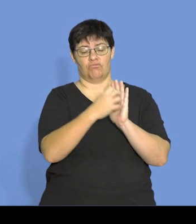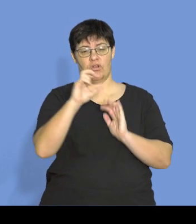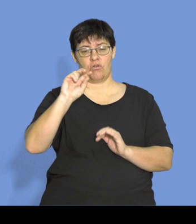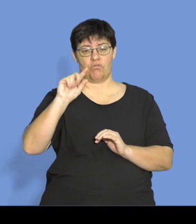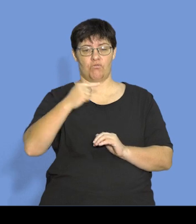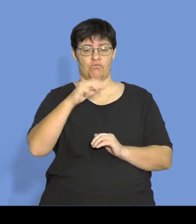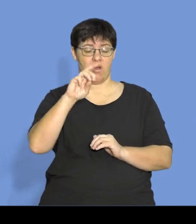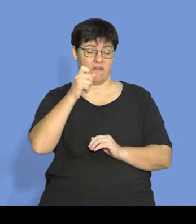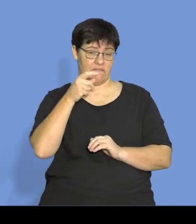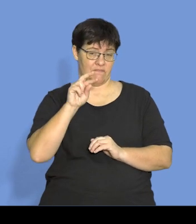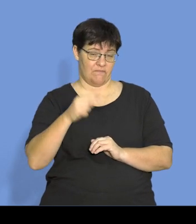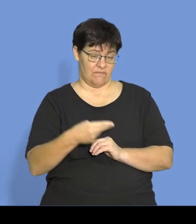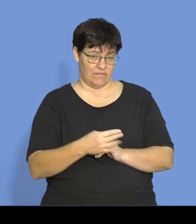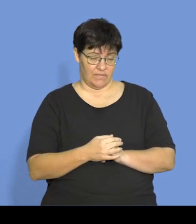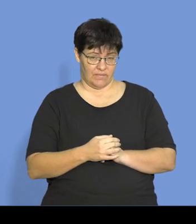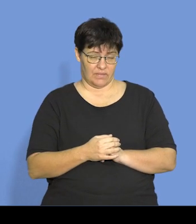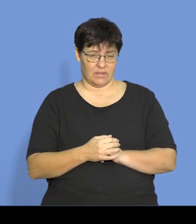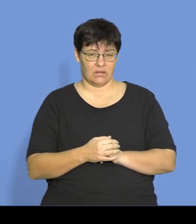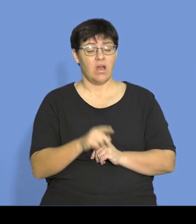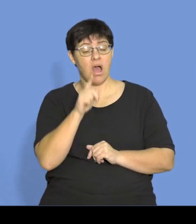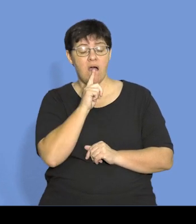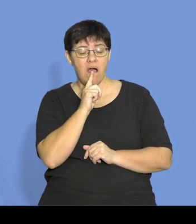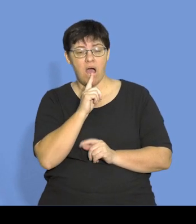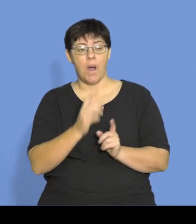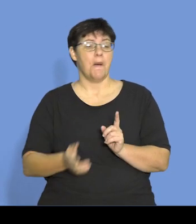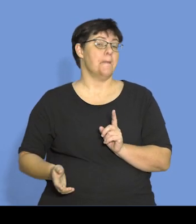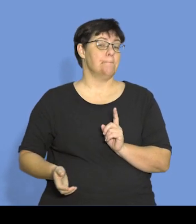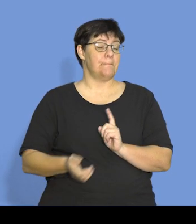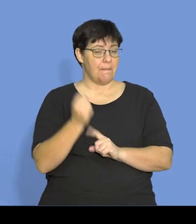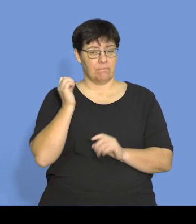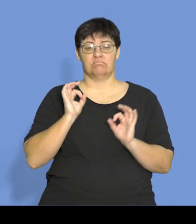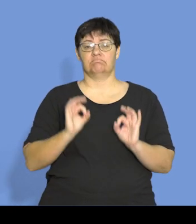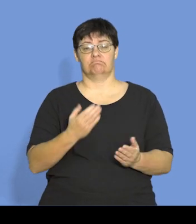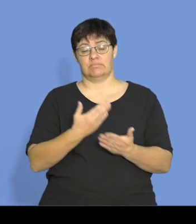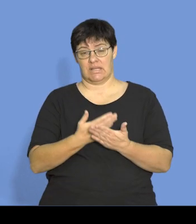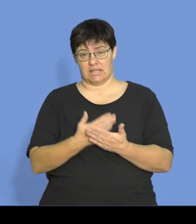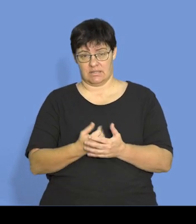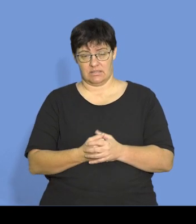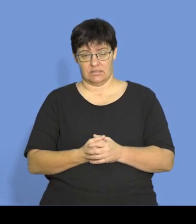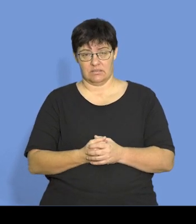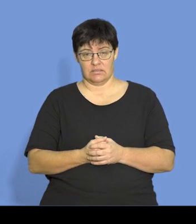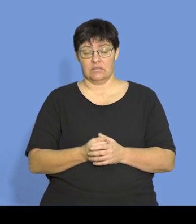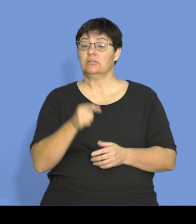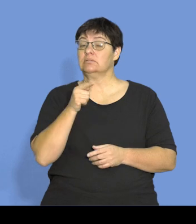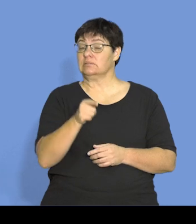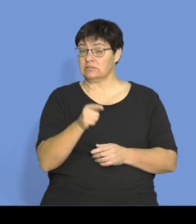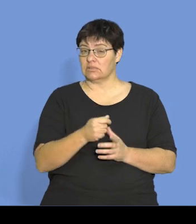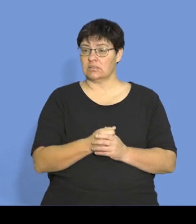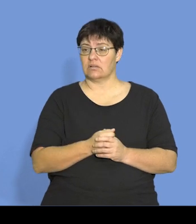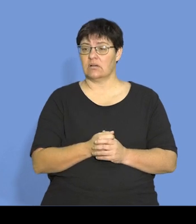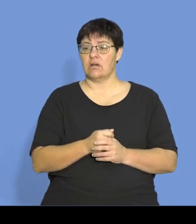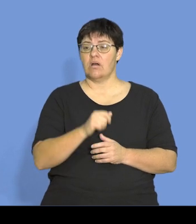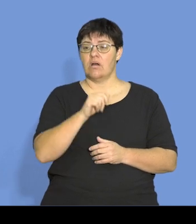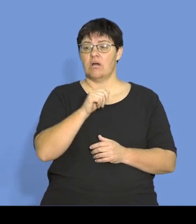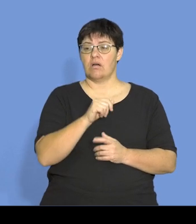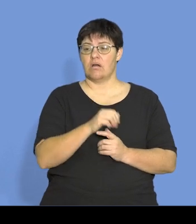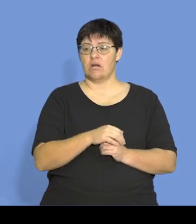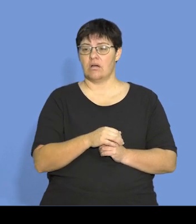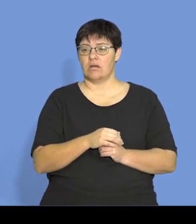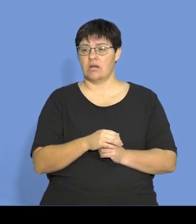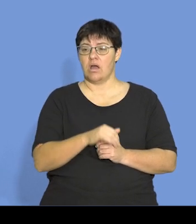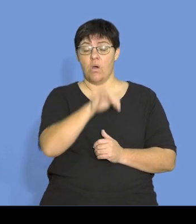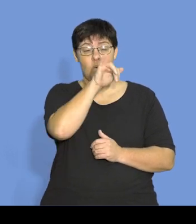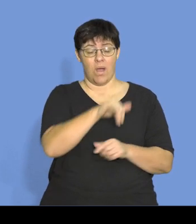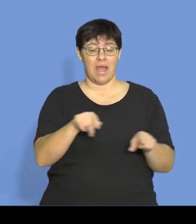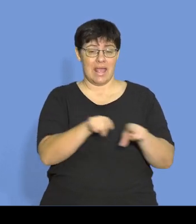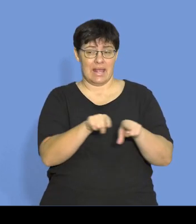if you master this, you will then get this correct. But the graph of y is equals to ax